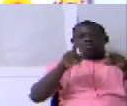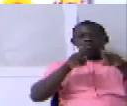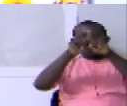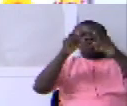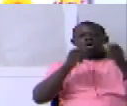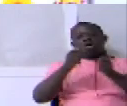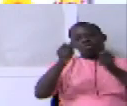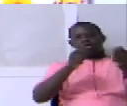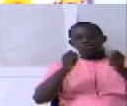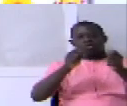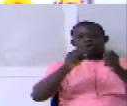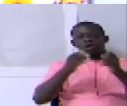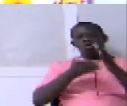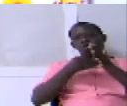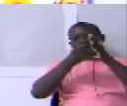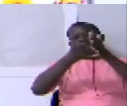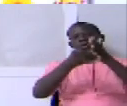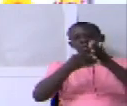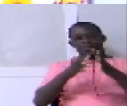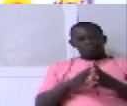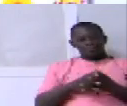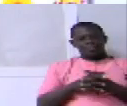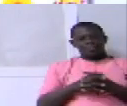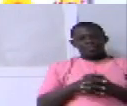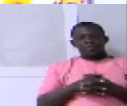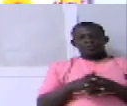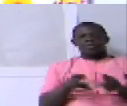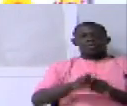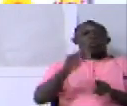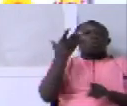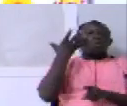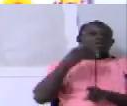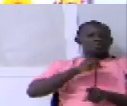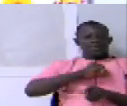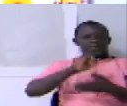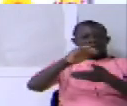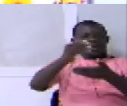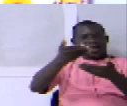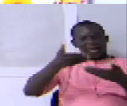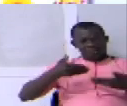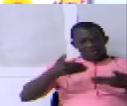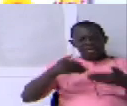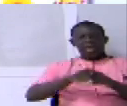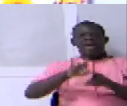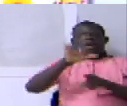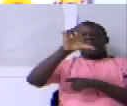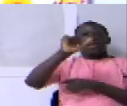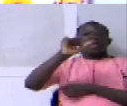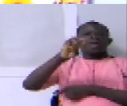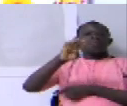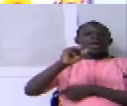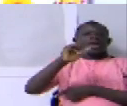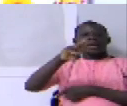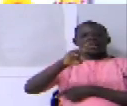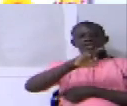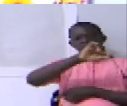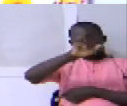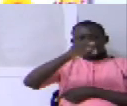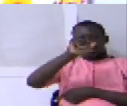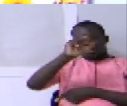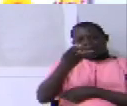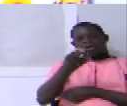akole soto in operations la commander. When I invited Laminja for questioning, Brina Laminja commande pour kana